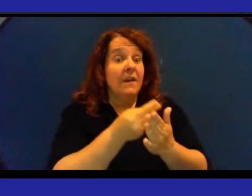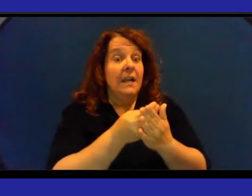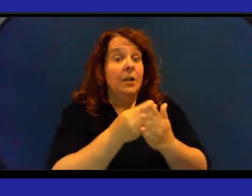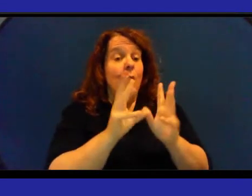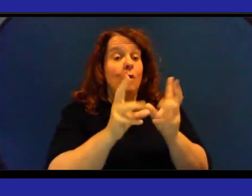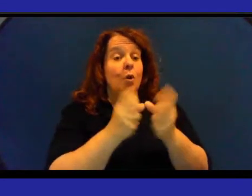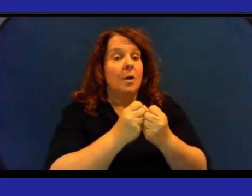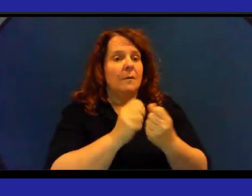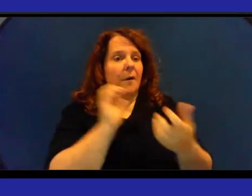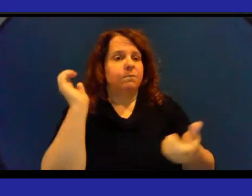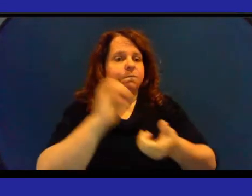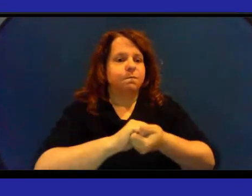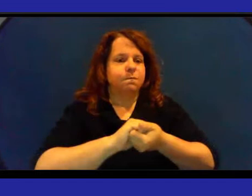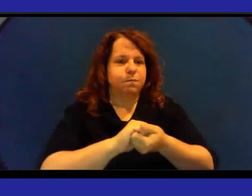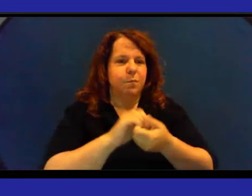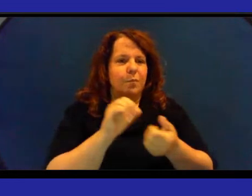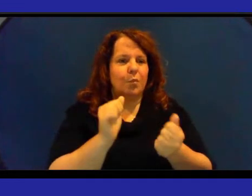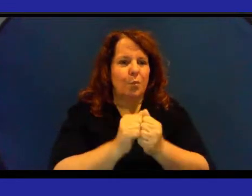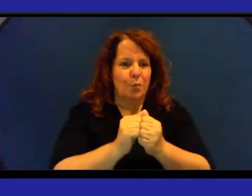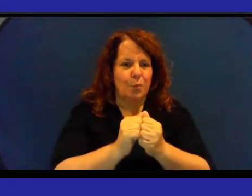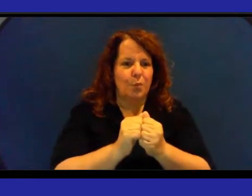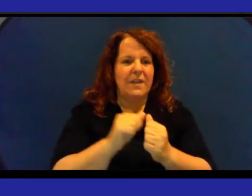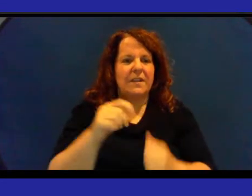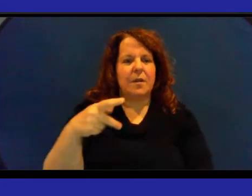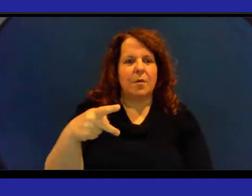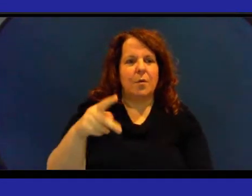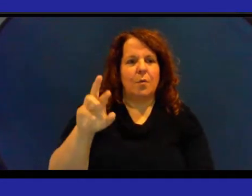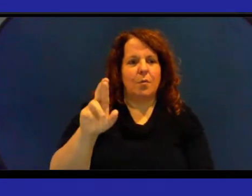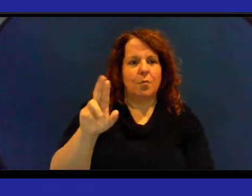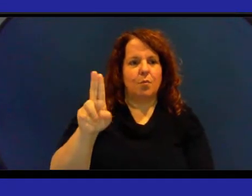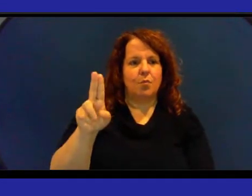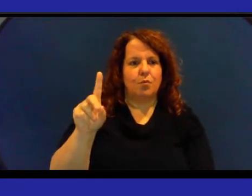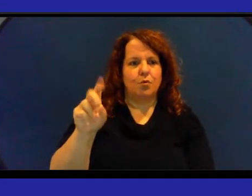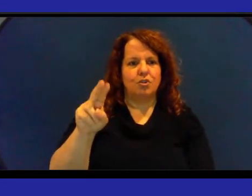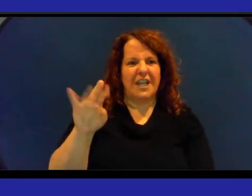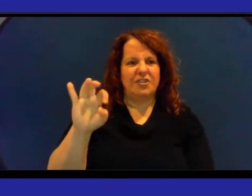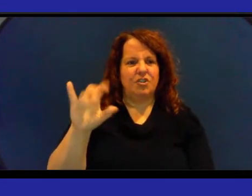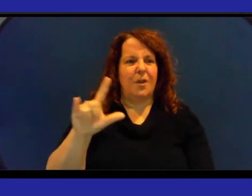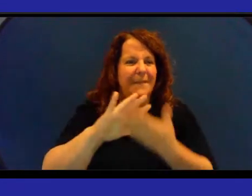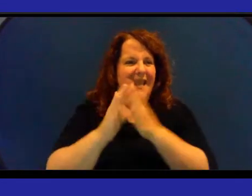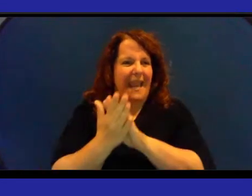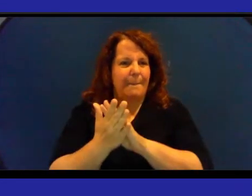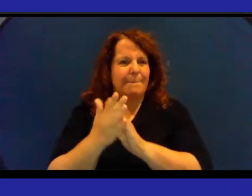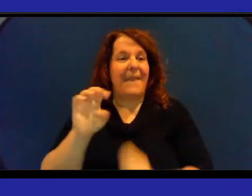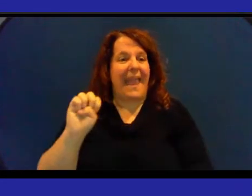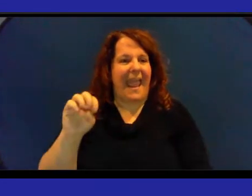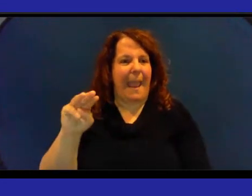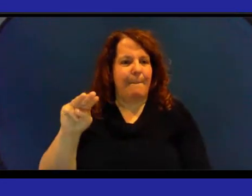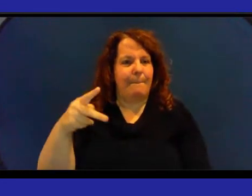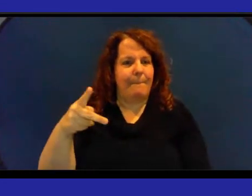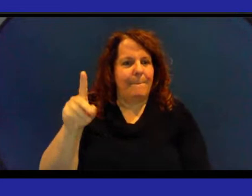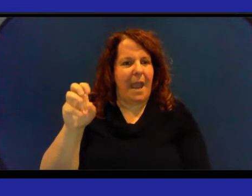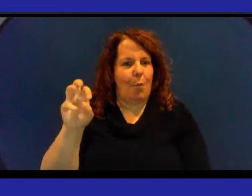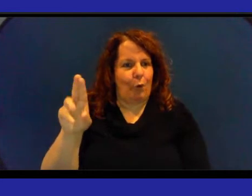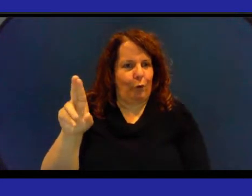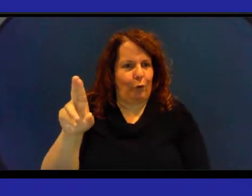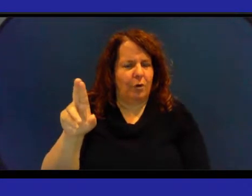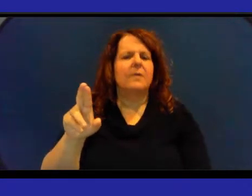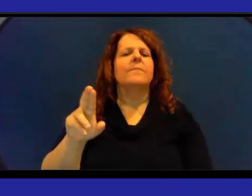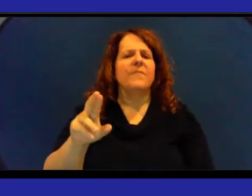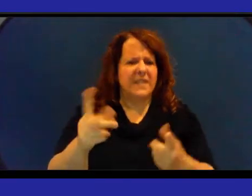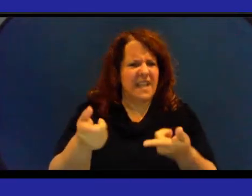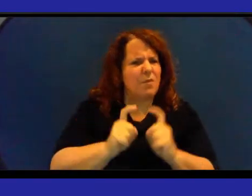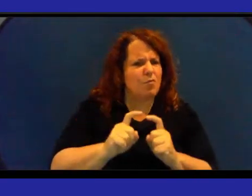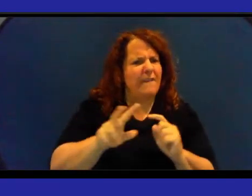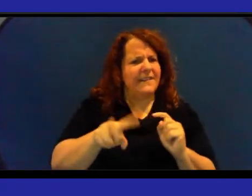our TDA partner, which is Prudential has now gone over to Empower. And so right now, they've been providing us second languages